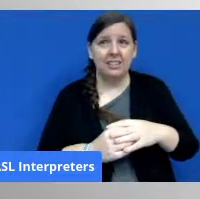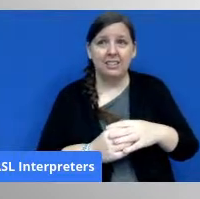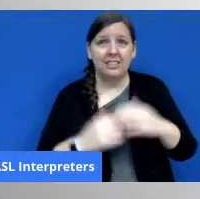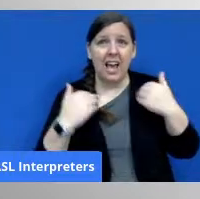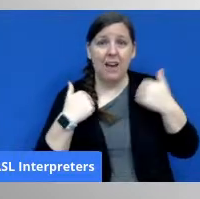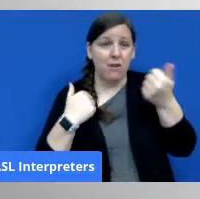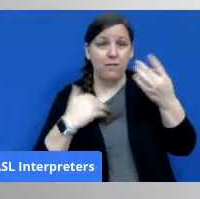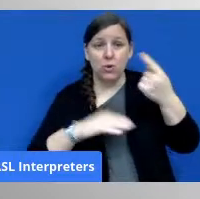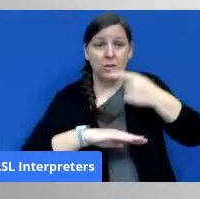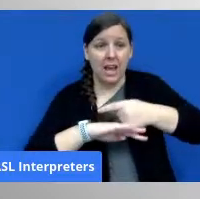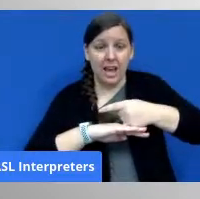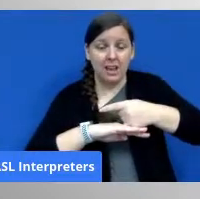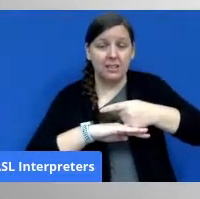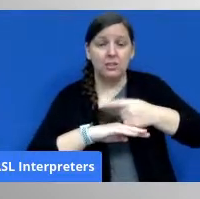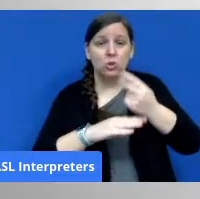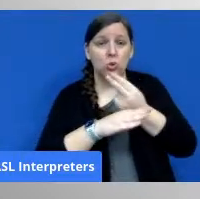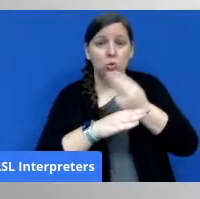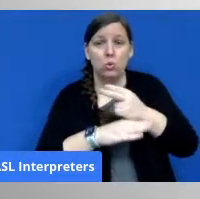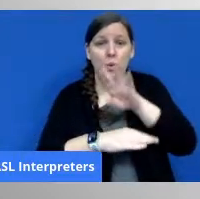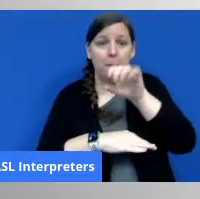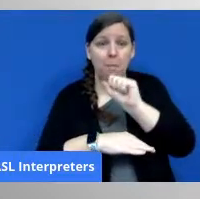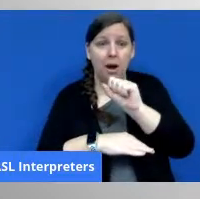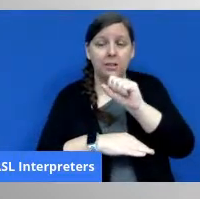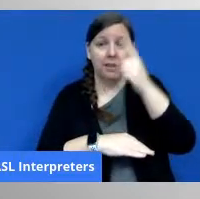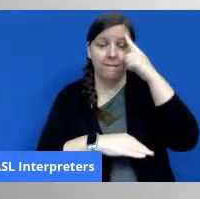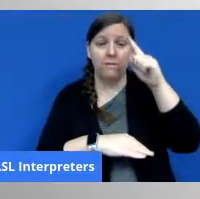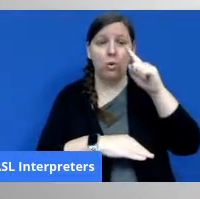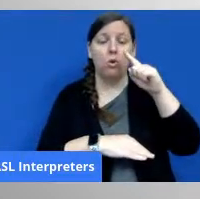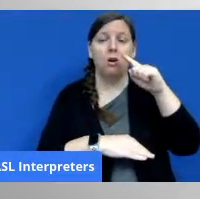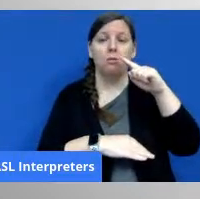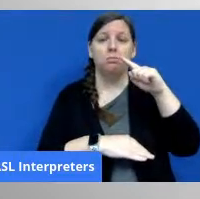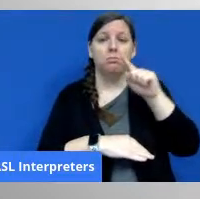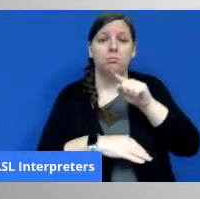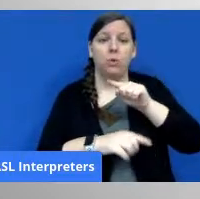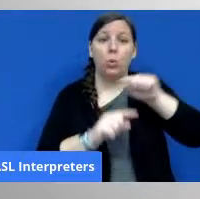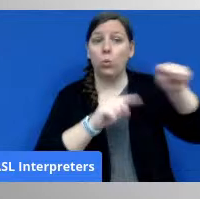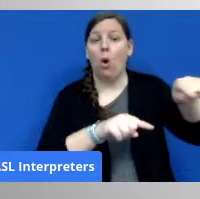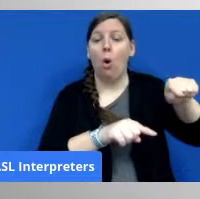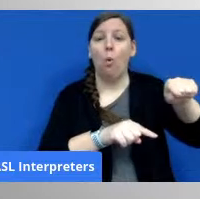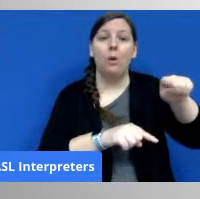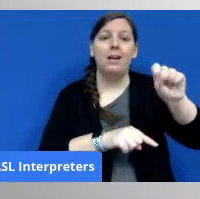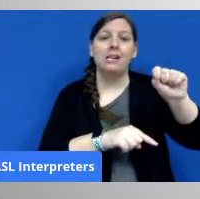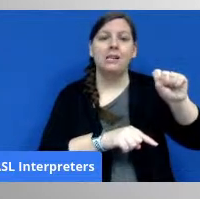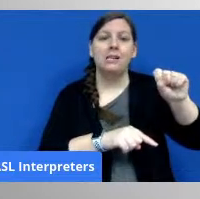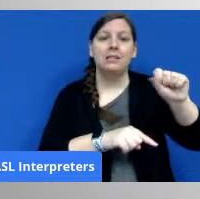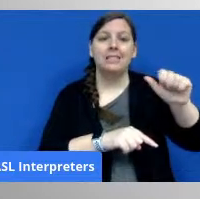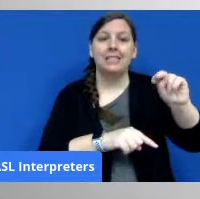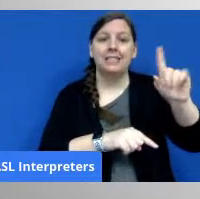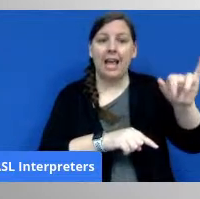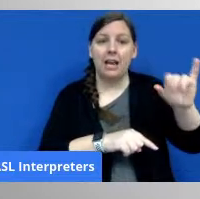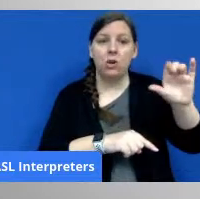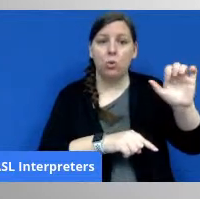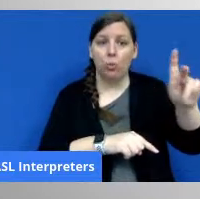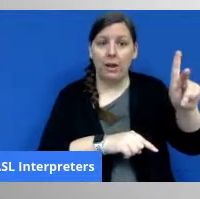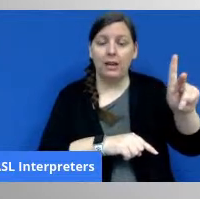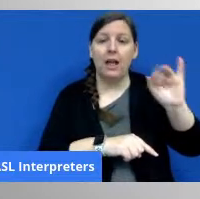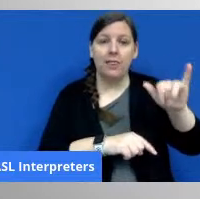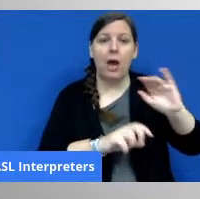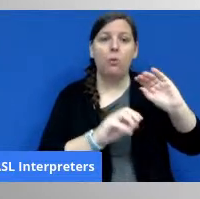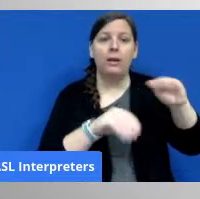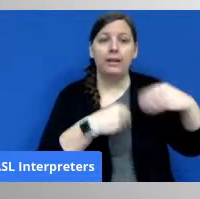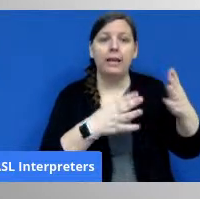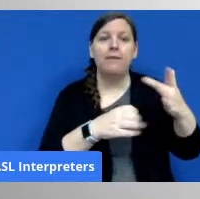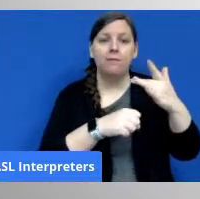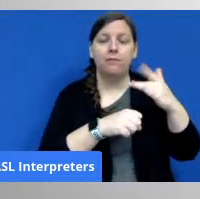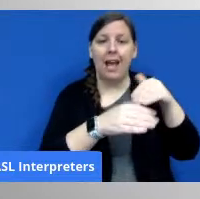of days or something to get to Sandy Creek sort of in the summer months, and that would get access to some people. It wouldn't have to